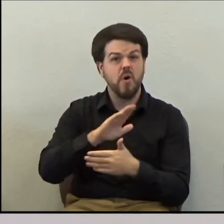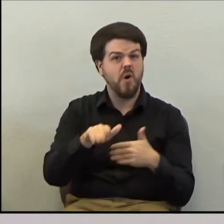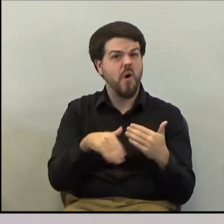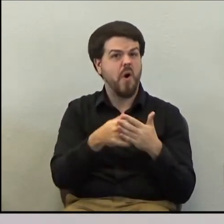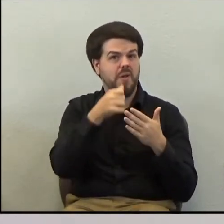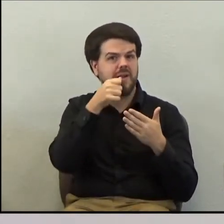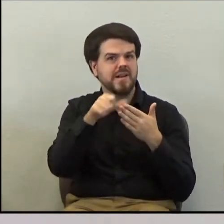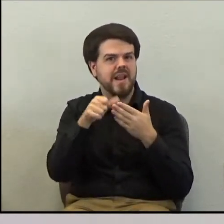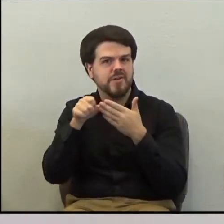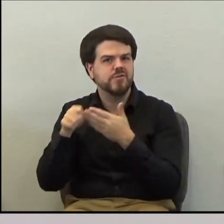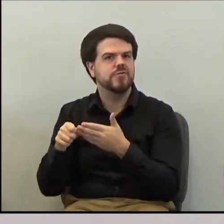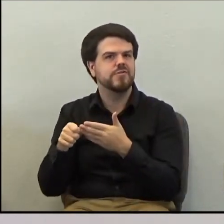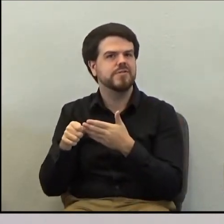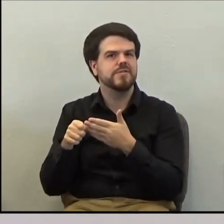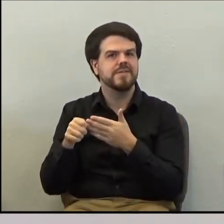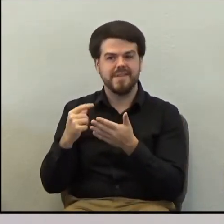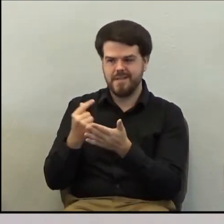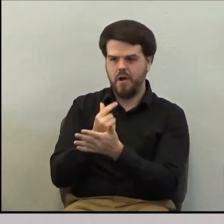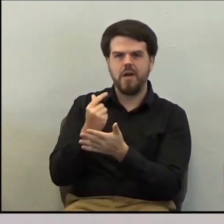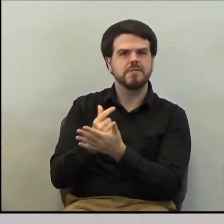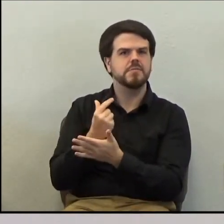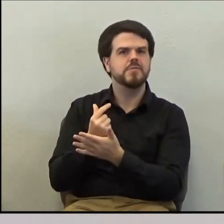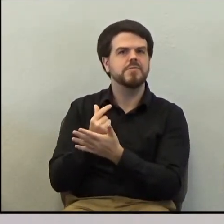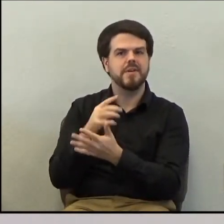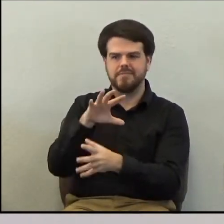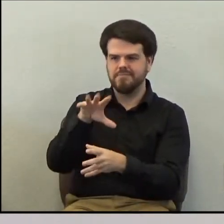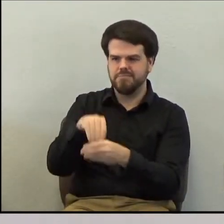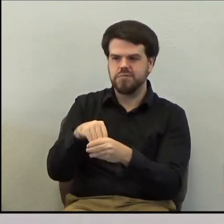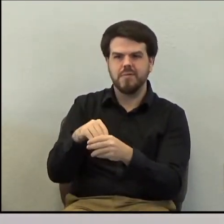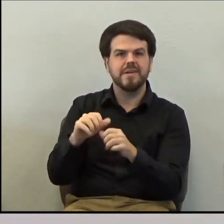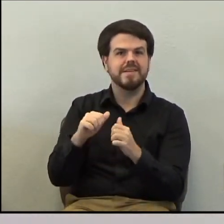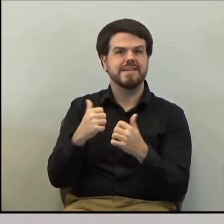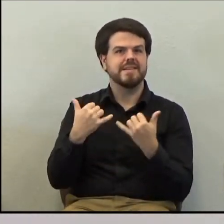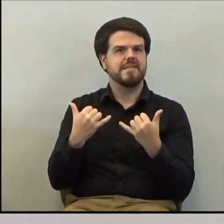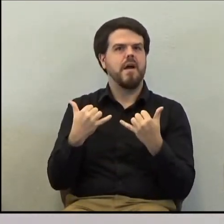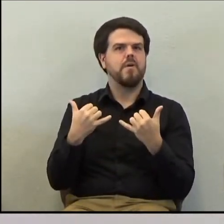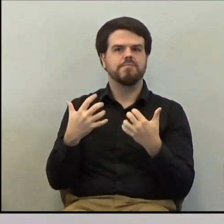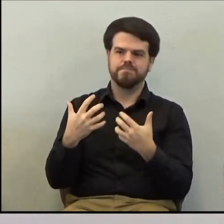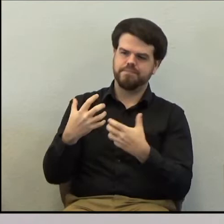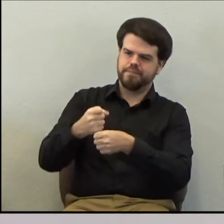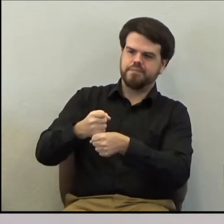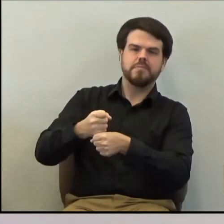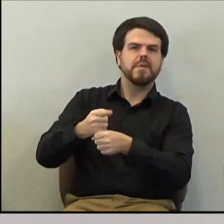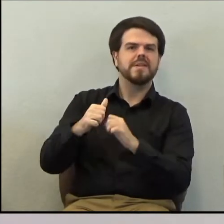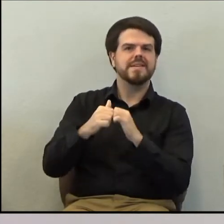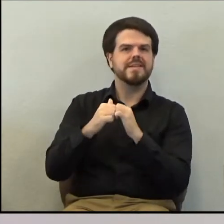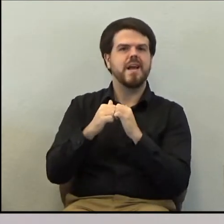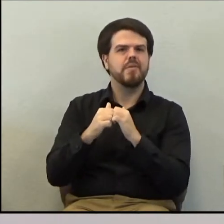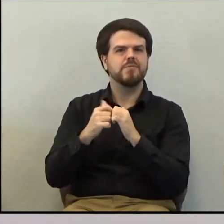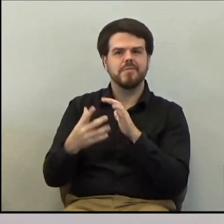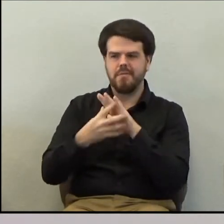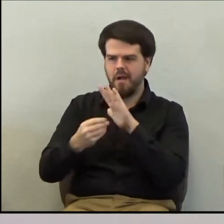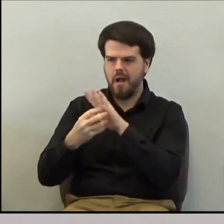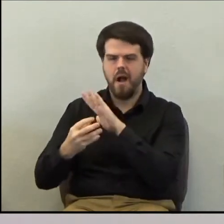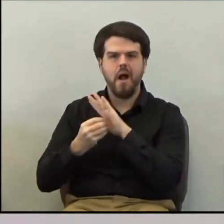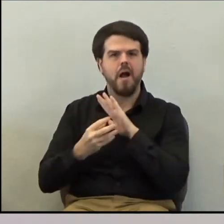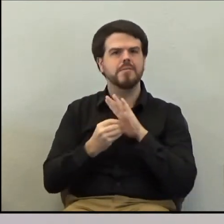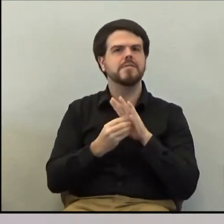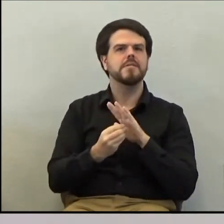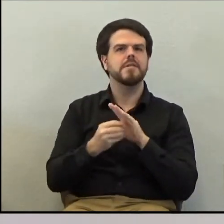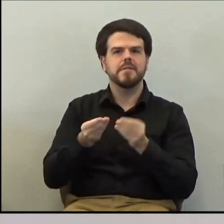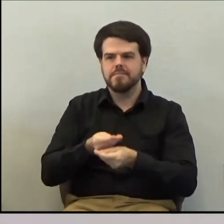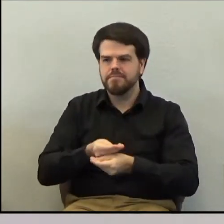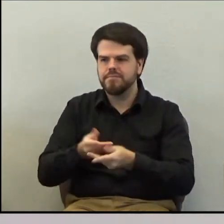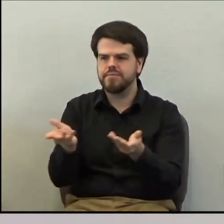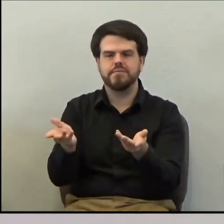and gospels that make up the complete New Testament had finally been copied and spread out to most of the